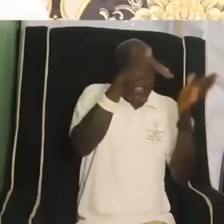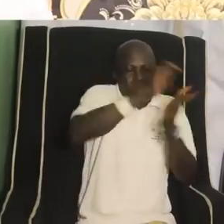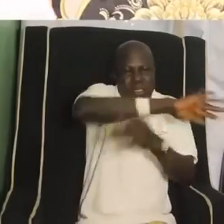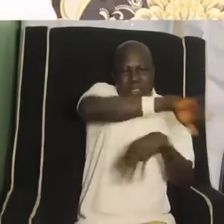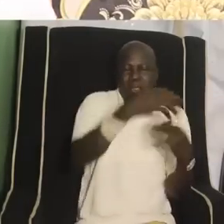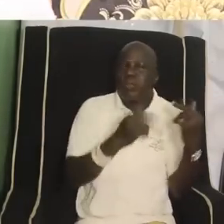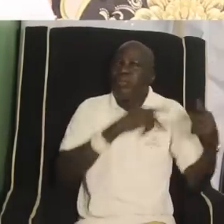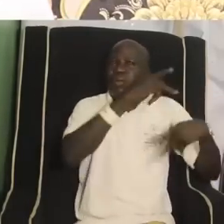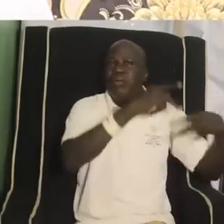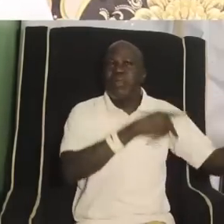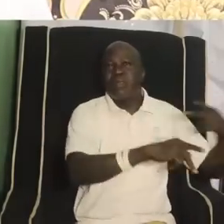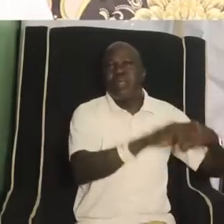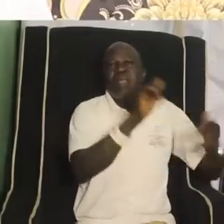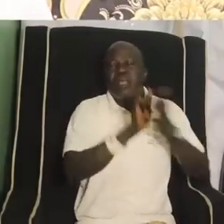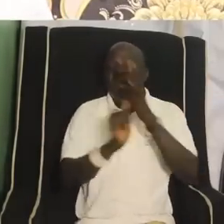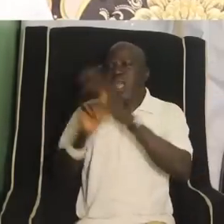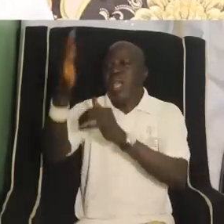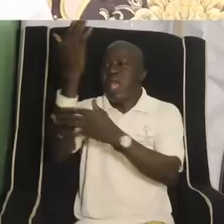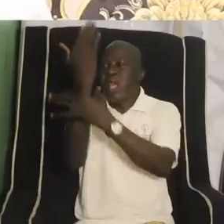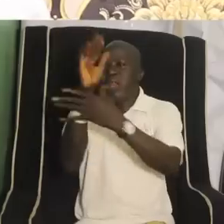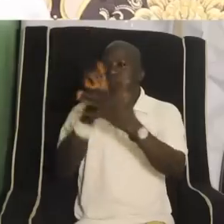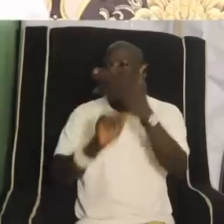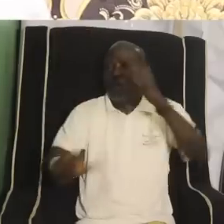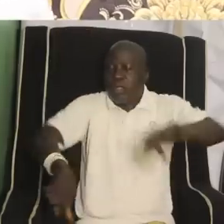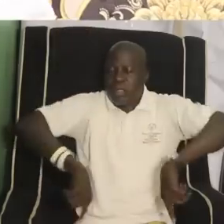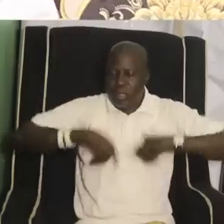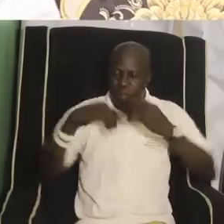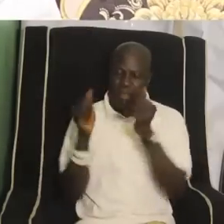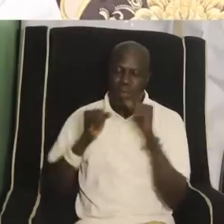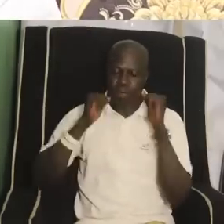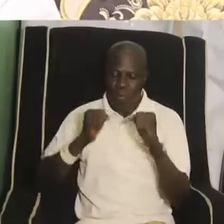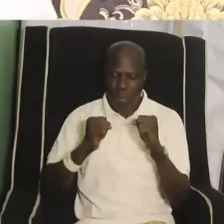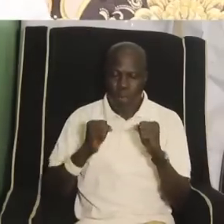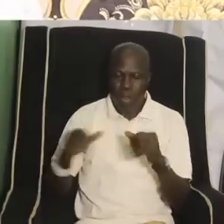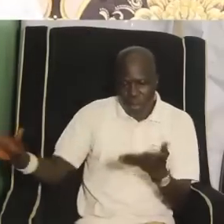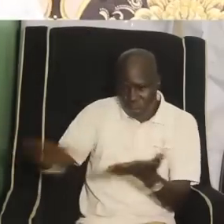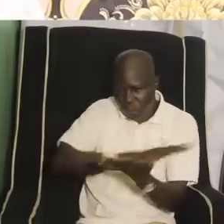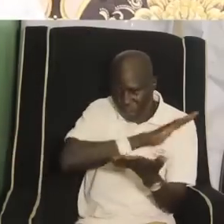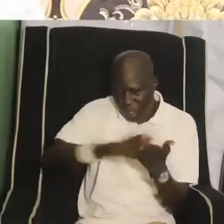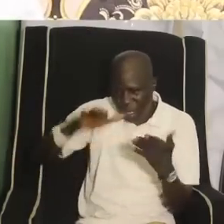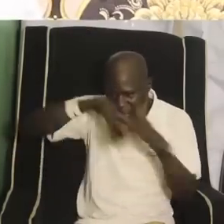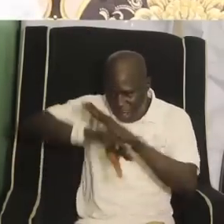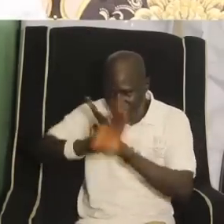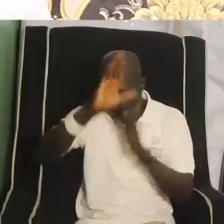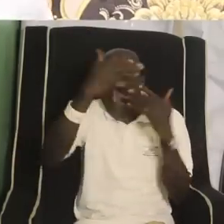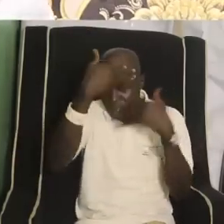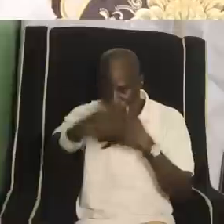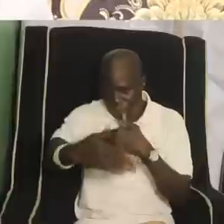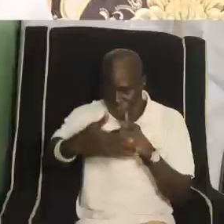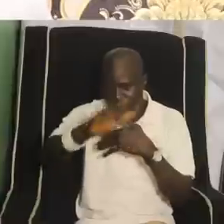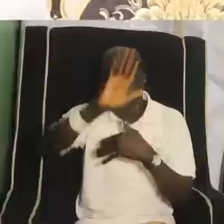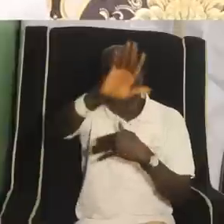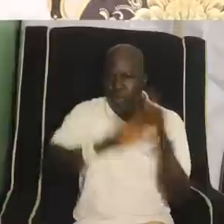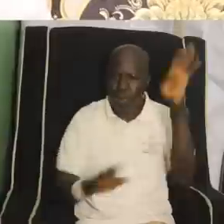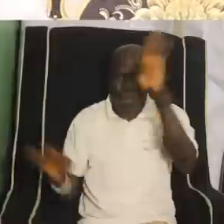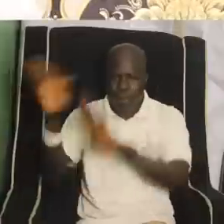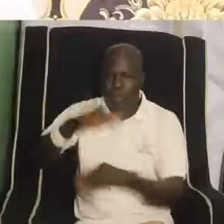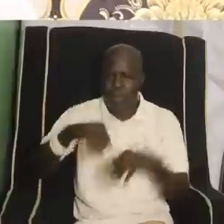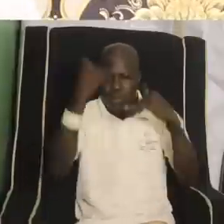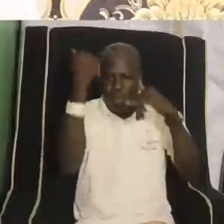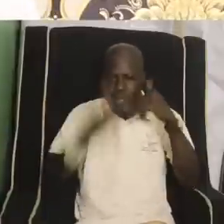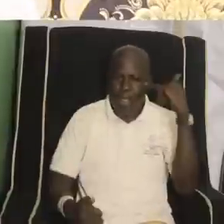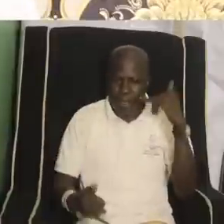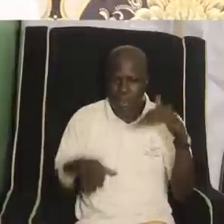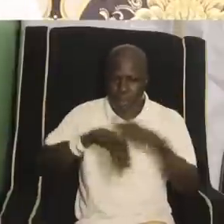negative prophecy, end of God and his power will cleanse them before you. The battle of your life